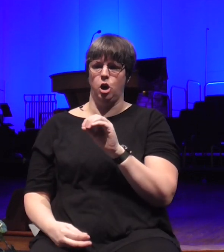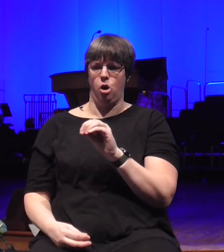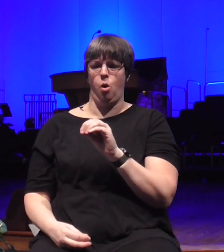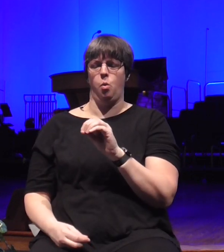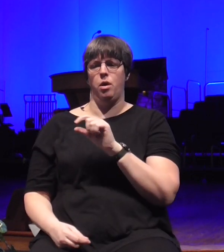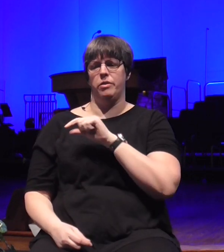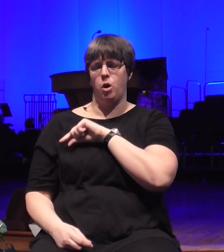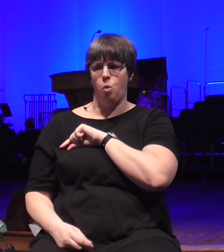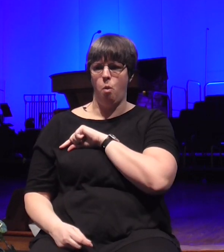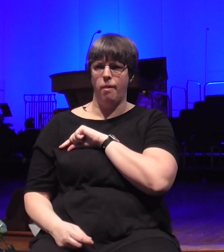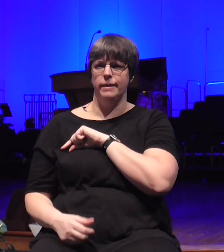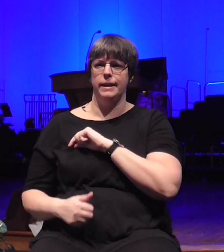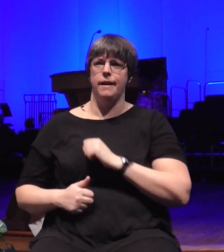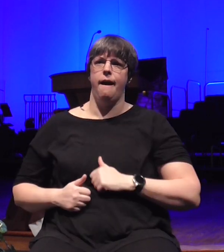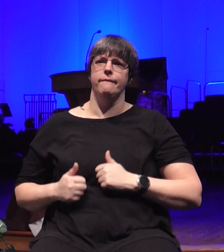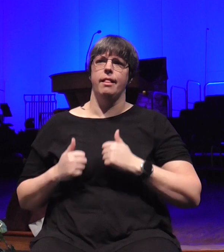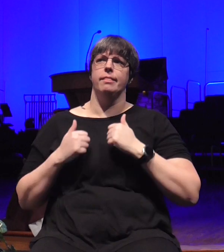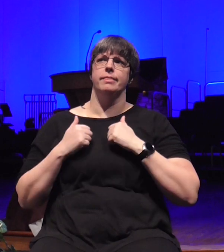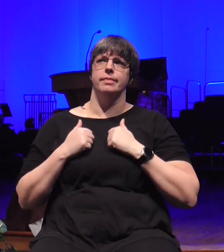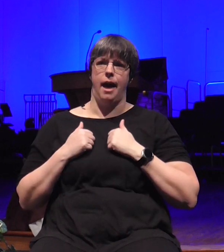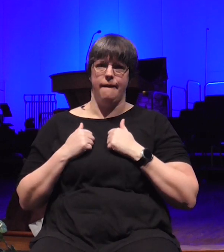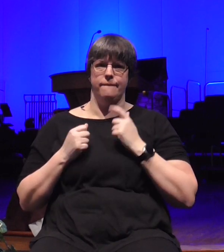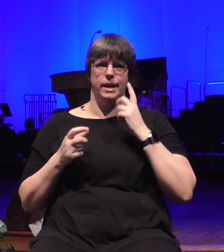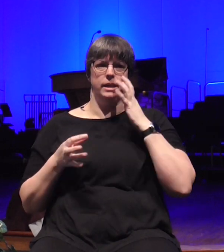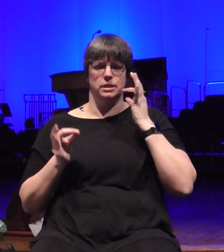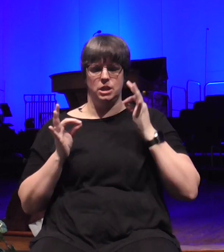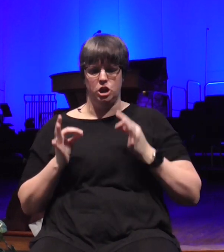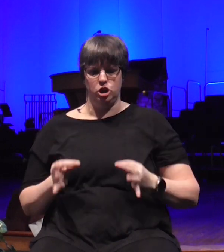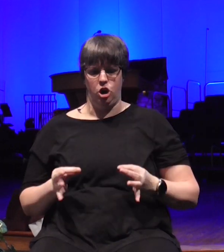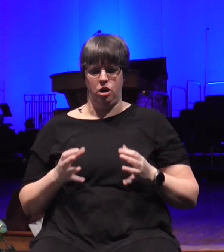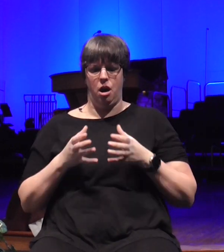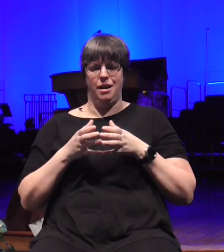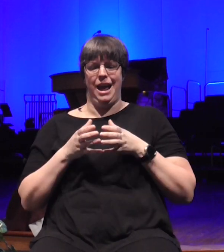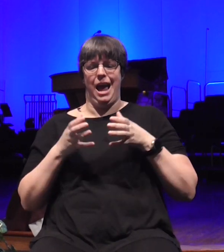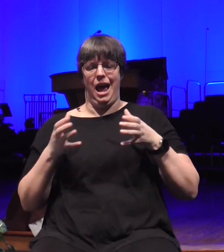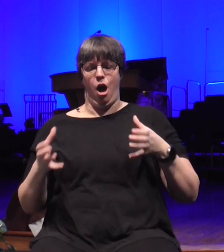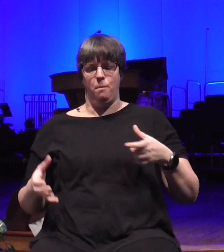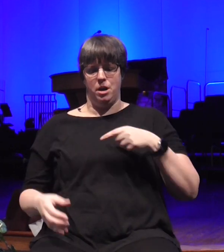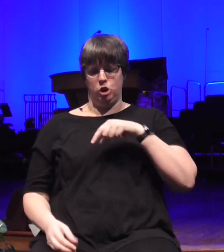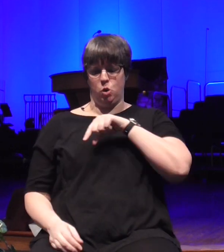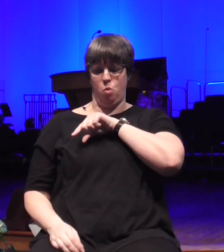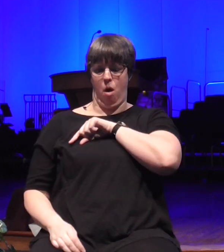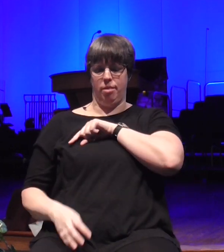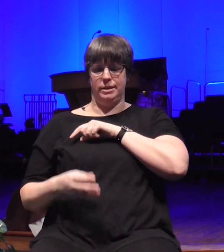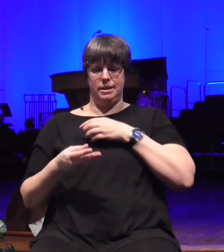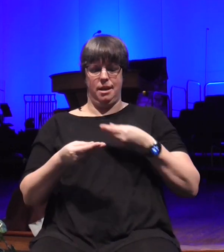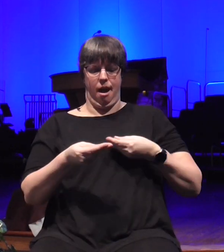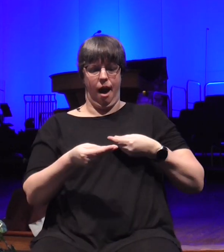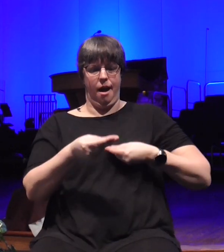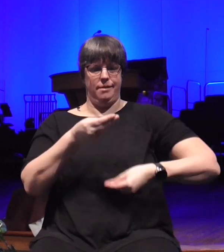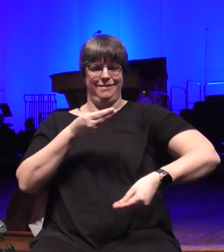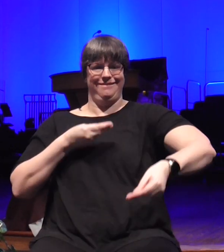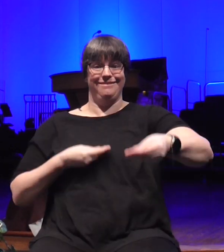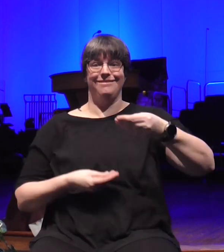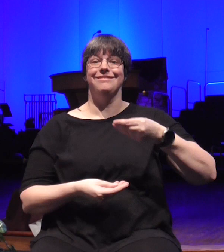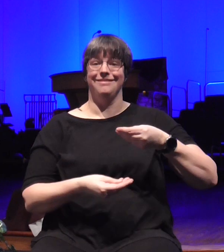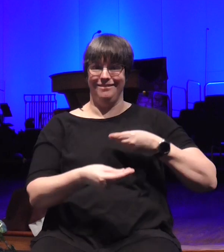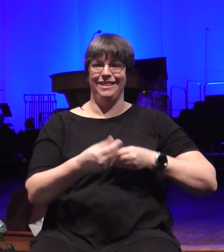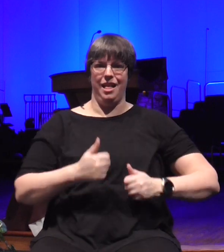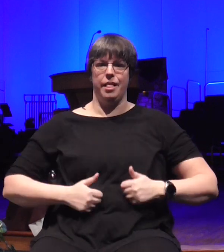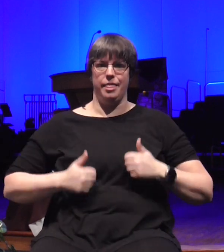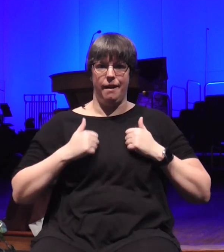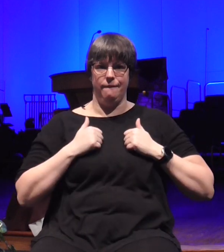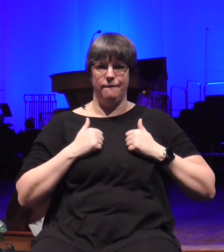life is determined by how much quality you give to life. To have a quality life, you've